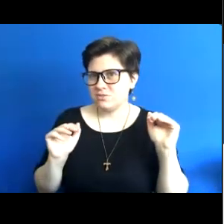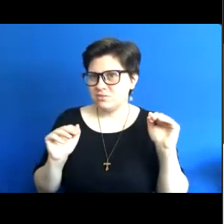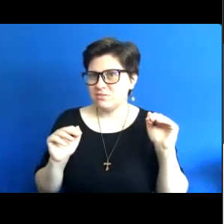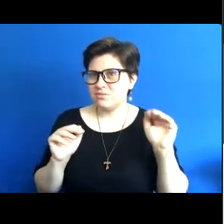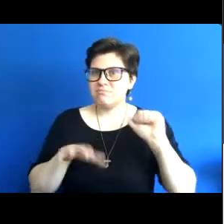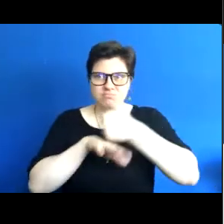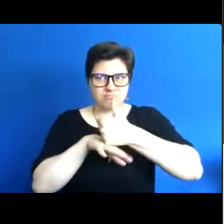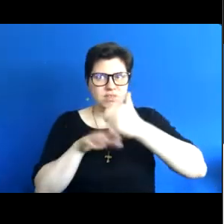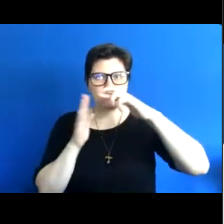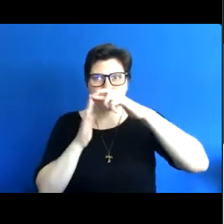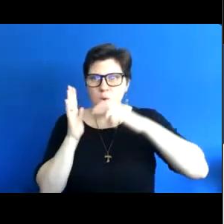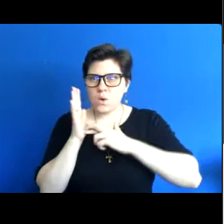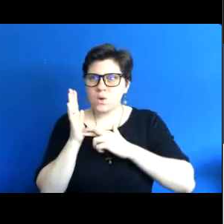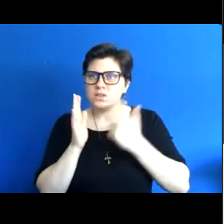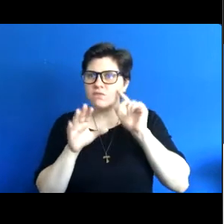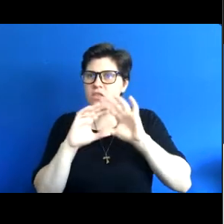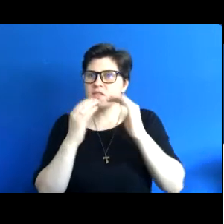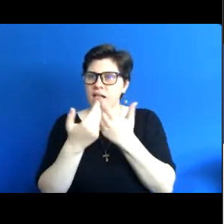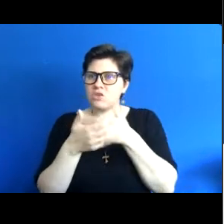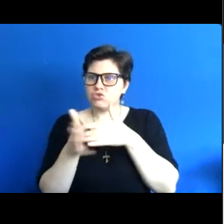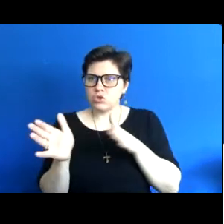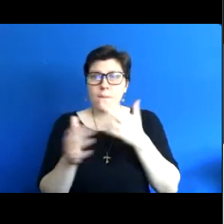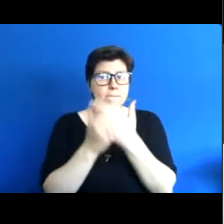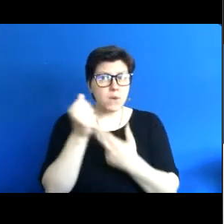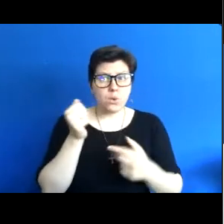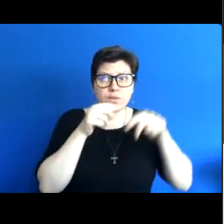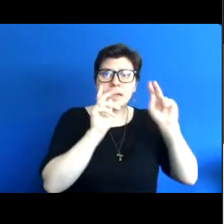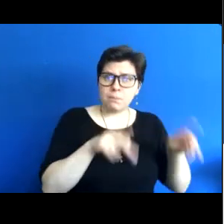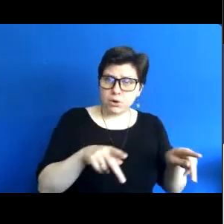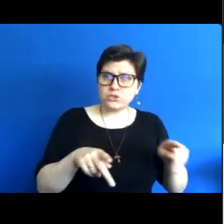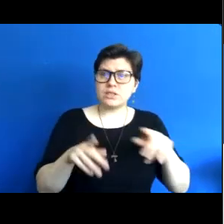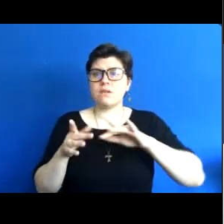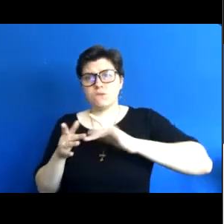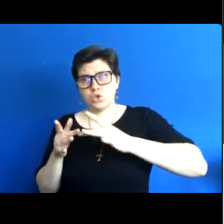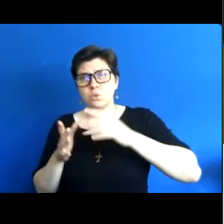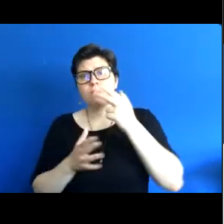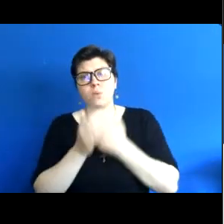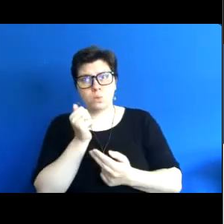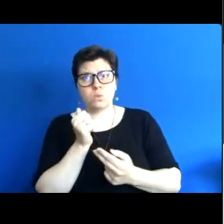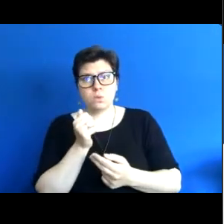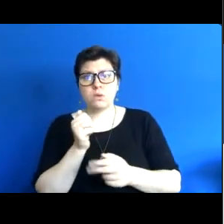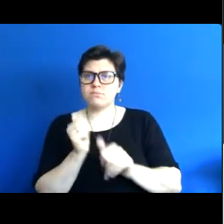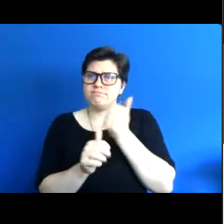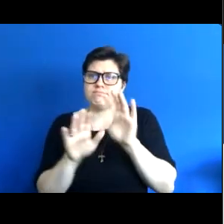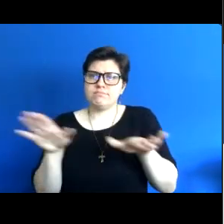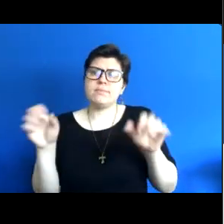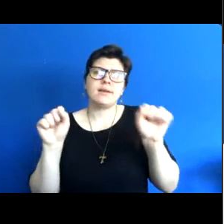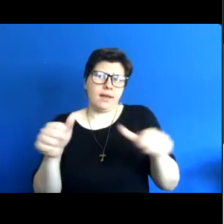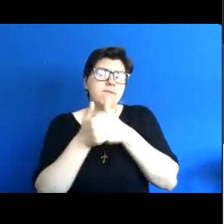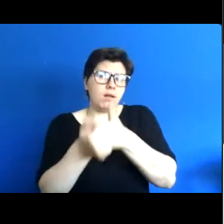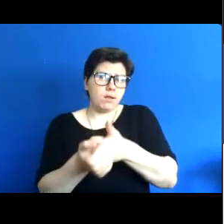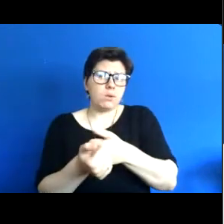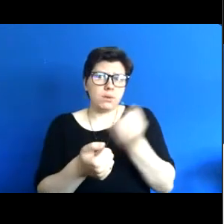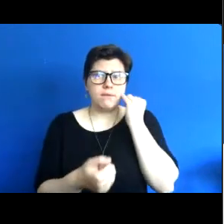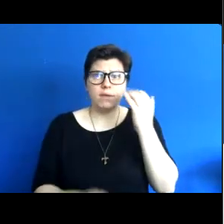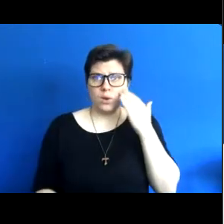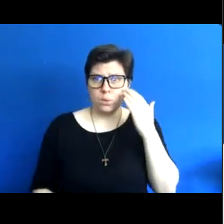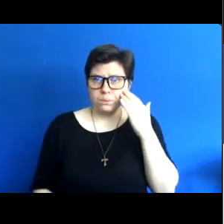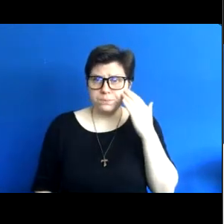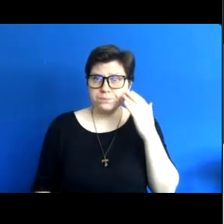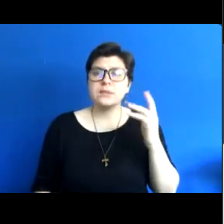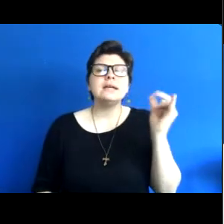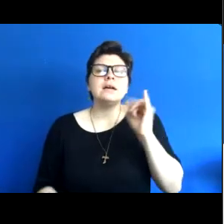again, virtual or in person, generally most children can follow those rules. And just as we saw with